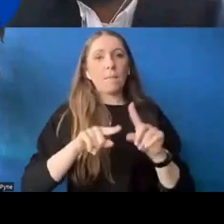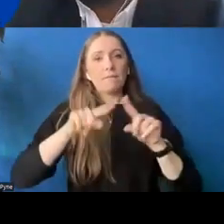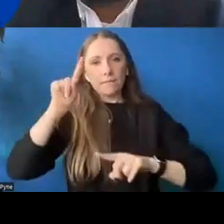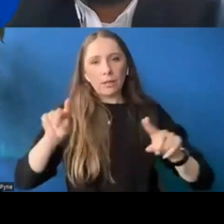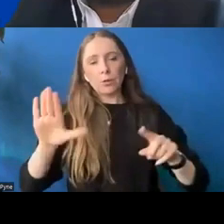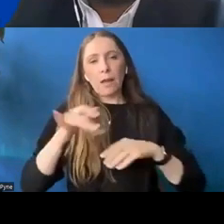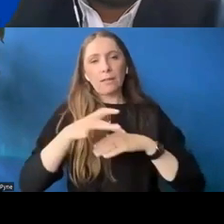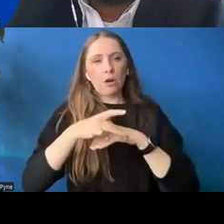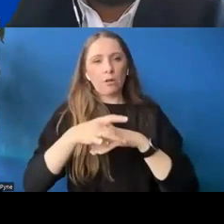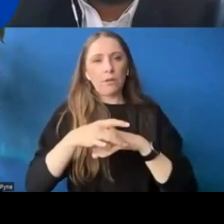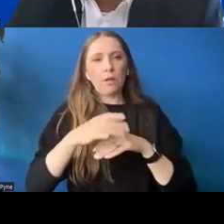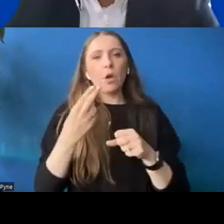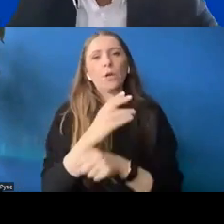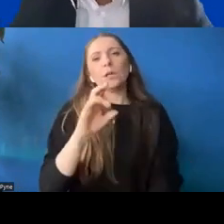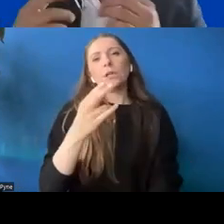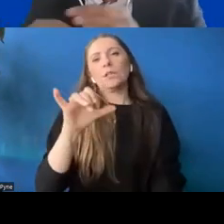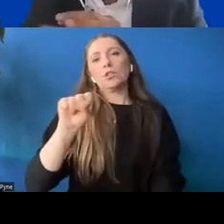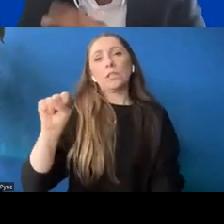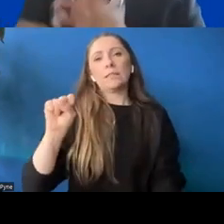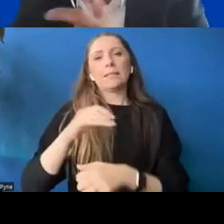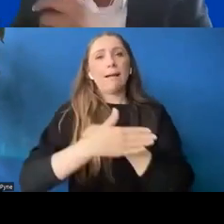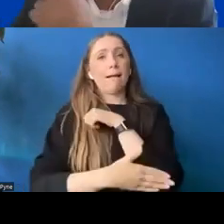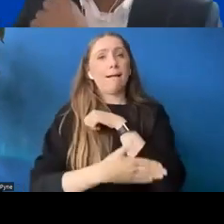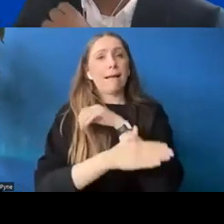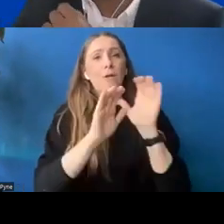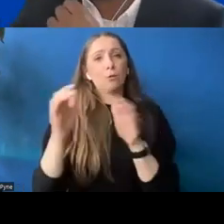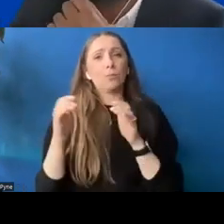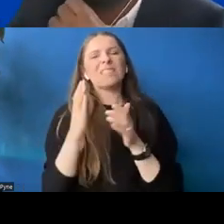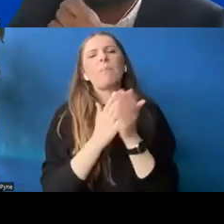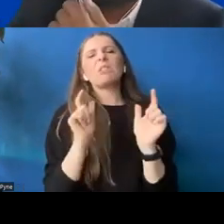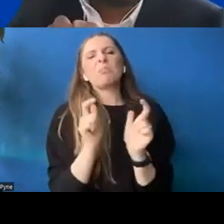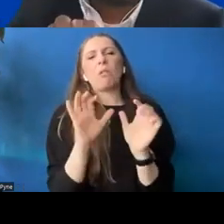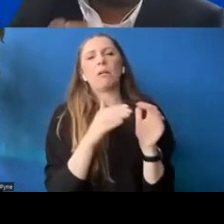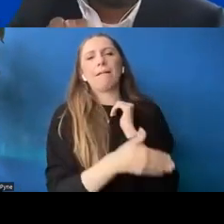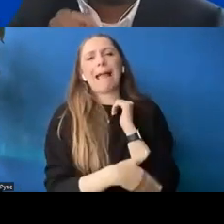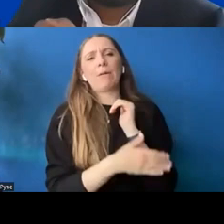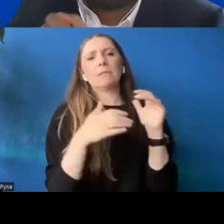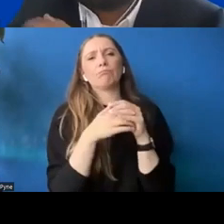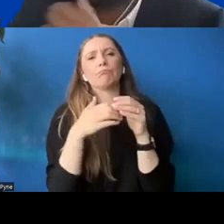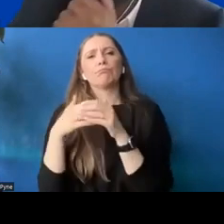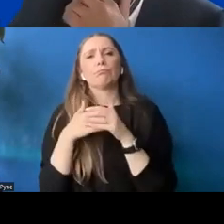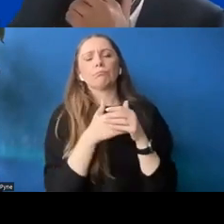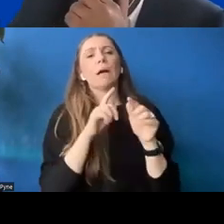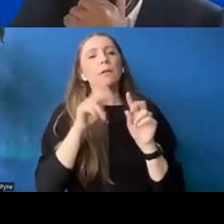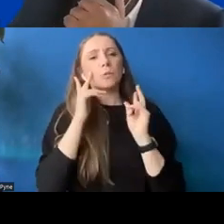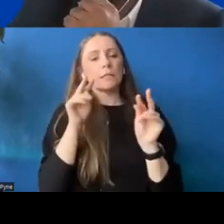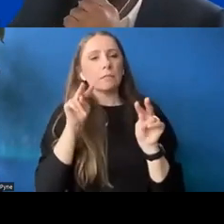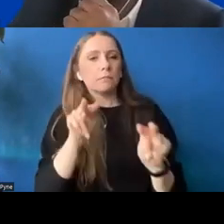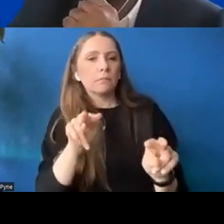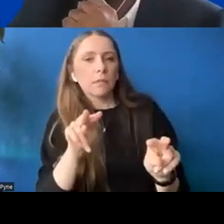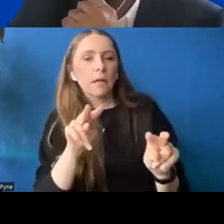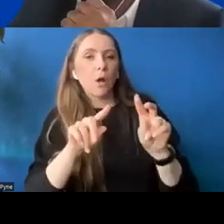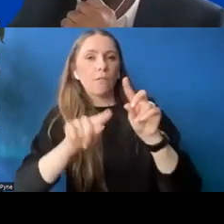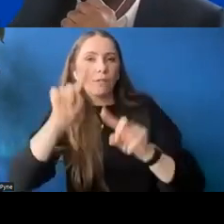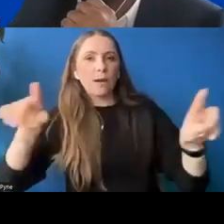geography, we use CHIS county grouping. So CHIS groups some counties, some of the smaller counties, but it provides insights. We can see the regional